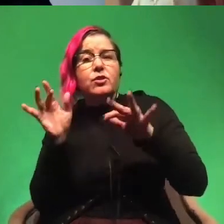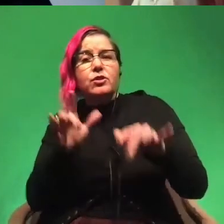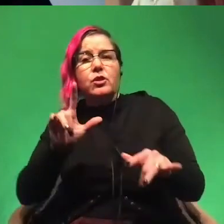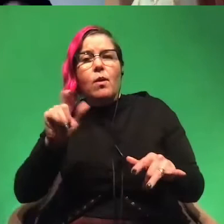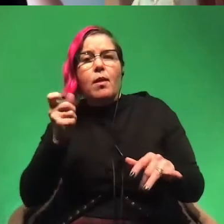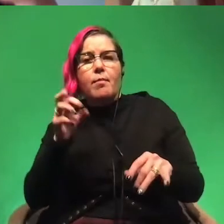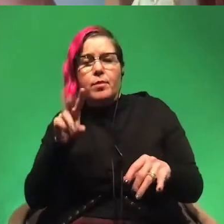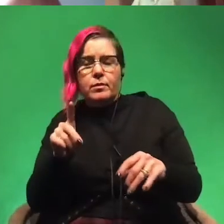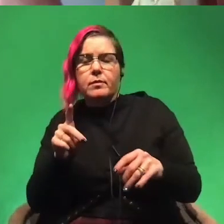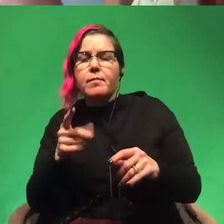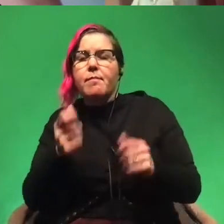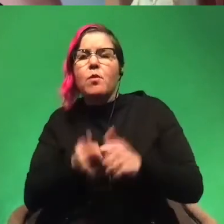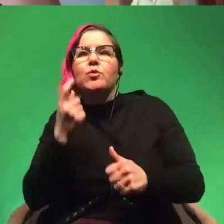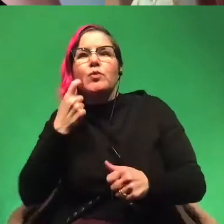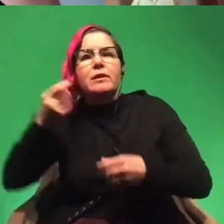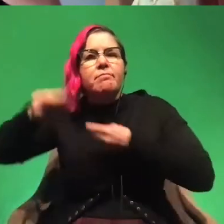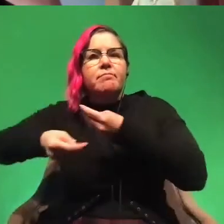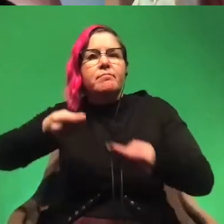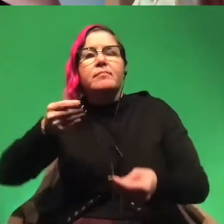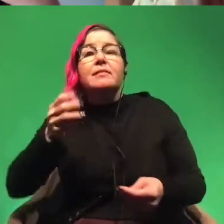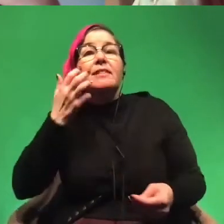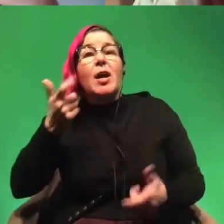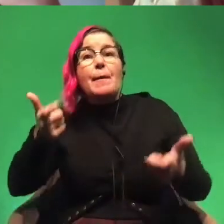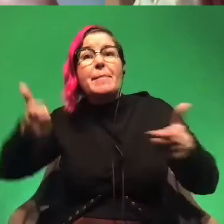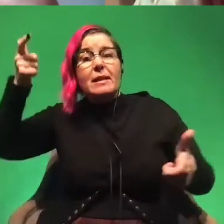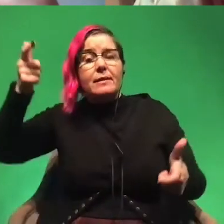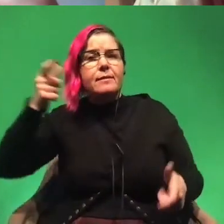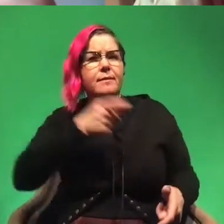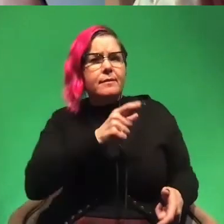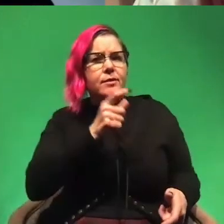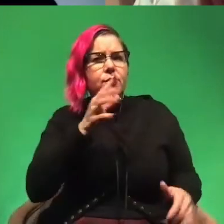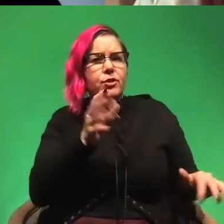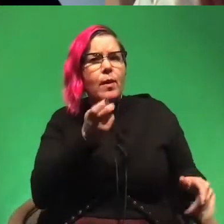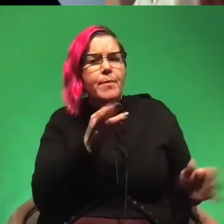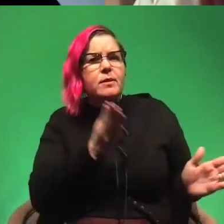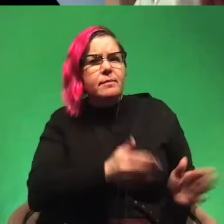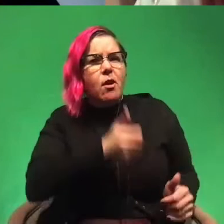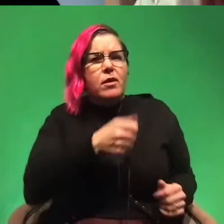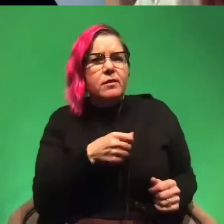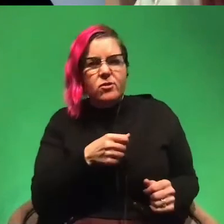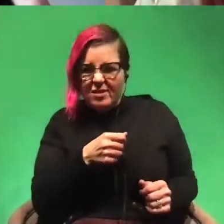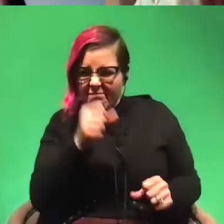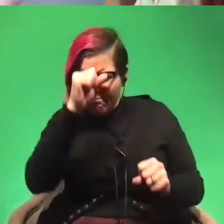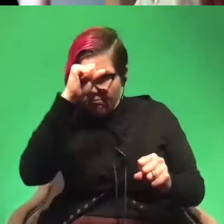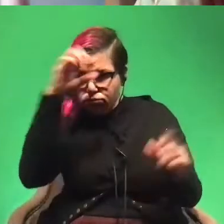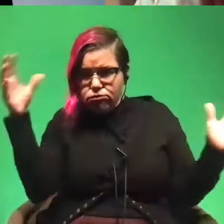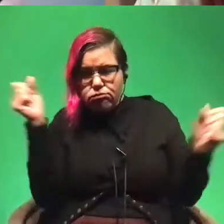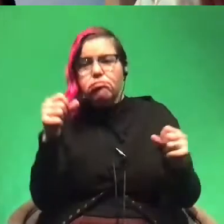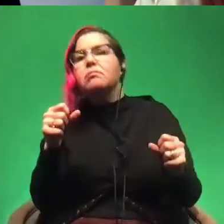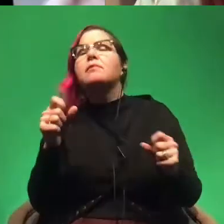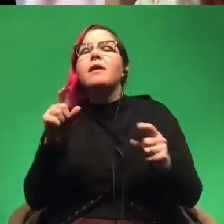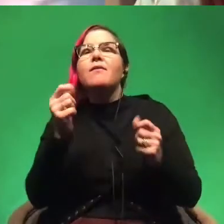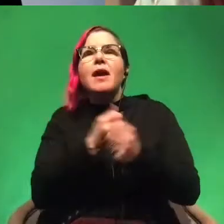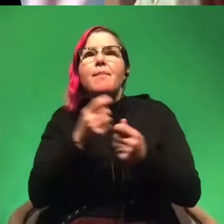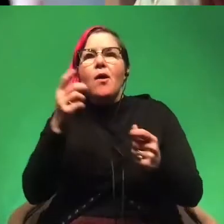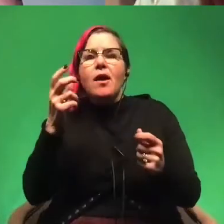common ancestor. The tiger is the largest of the big cats. The snow leopard is the smallest of the five big cats. And that just completely blows my mind. Everything about their pelage and their skulls